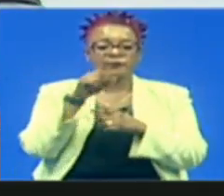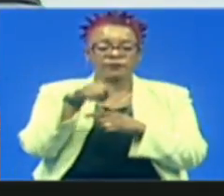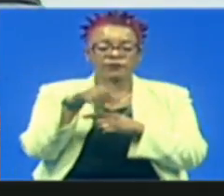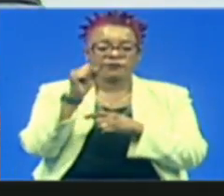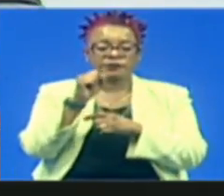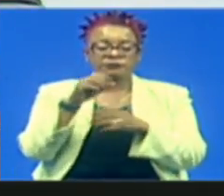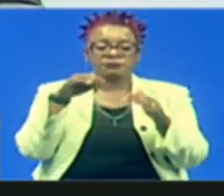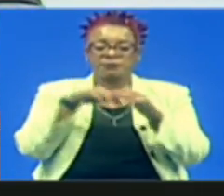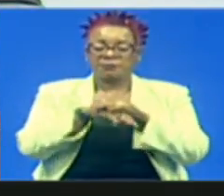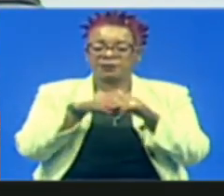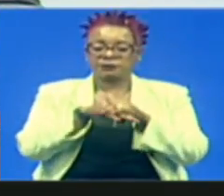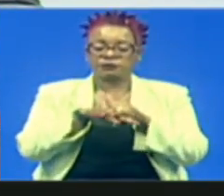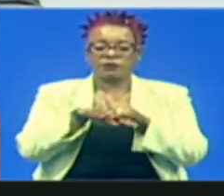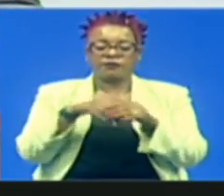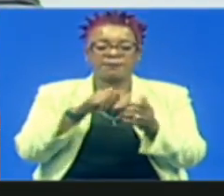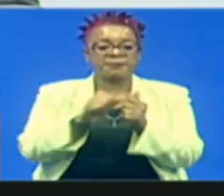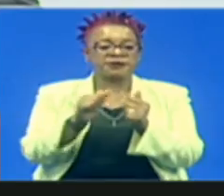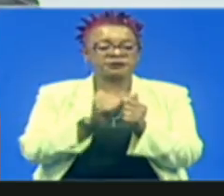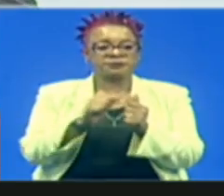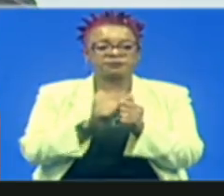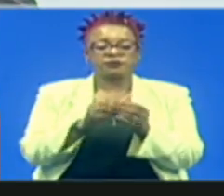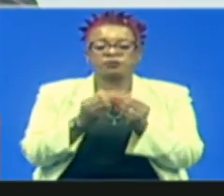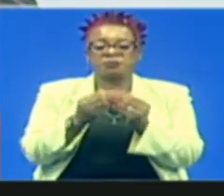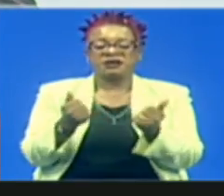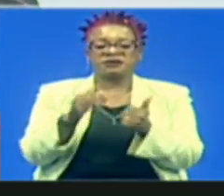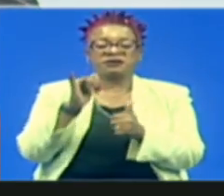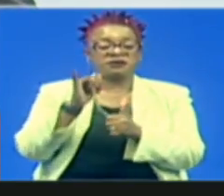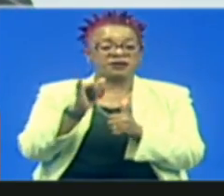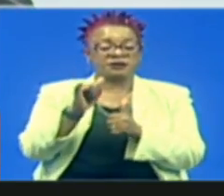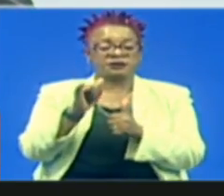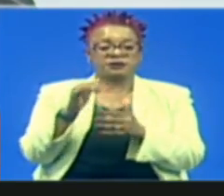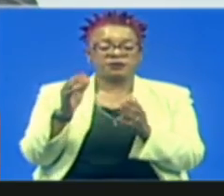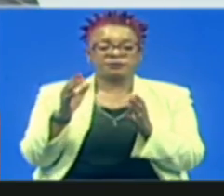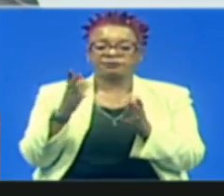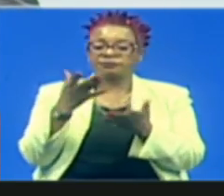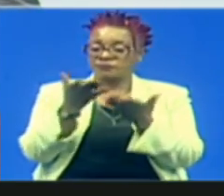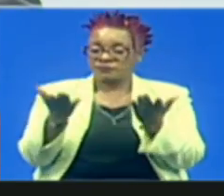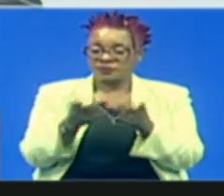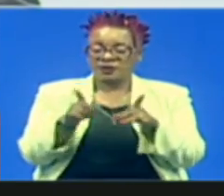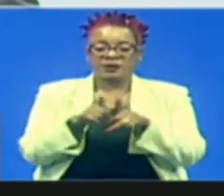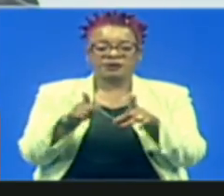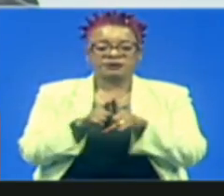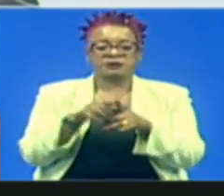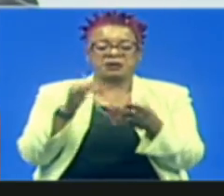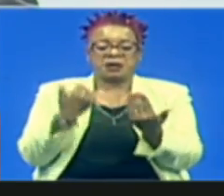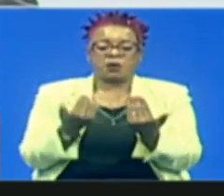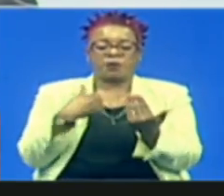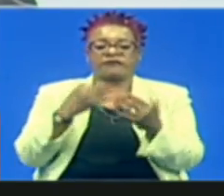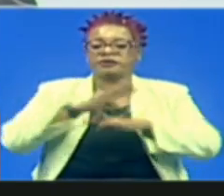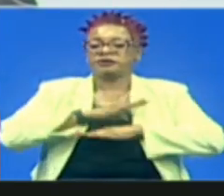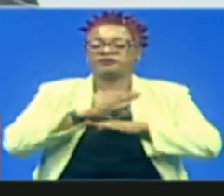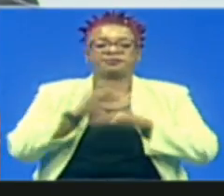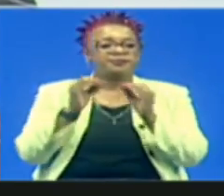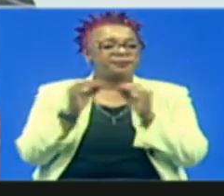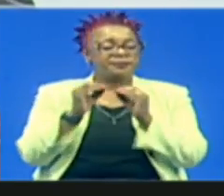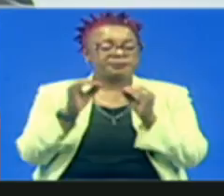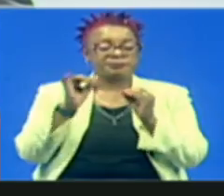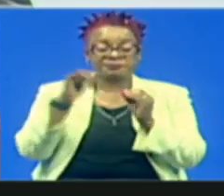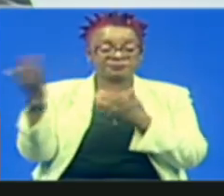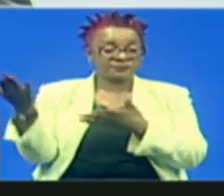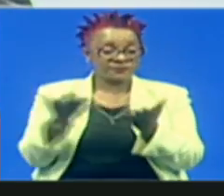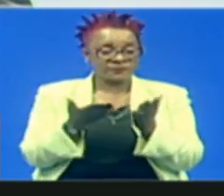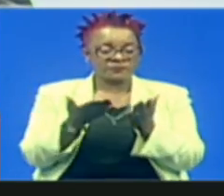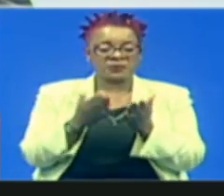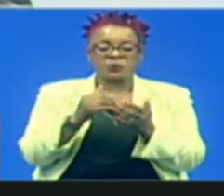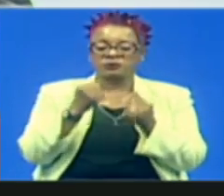Bags of maize in the coming weeks to meet the shortfall of the commodity in the country as stocks run out. These imports are intended to not only